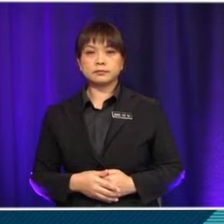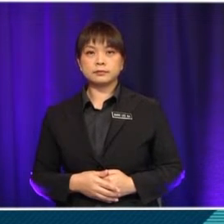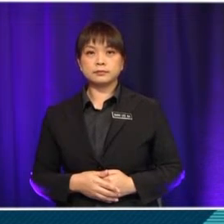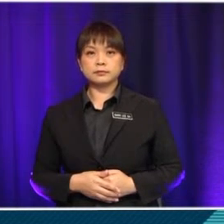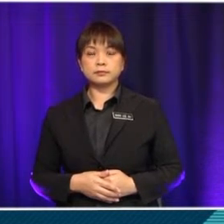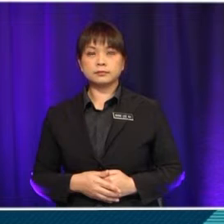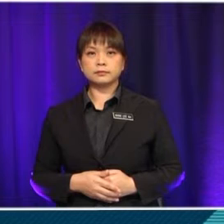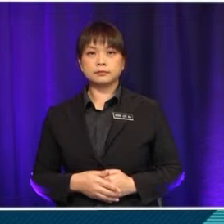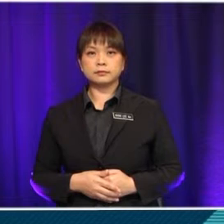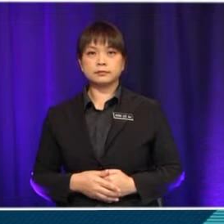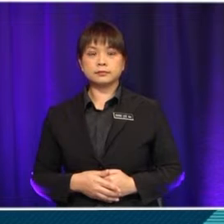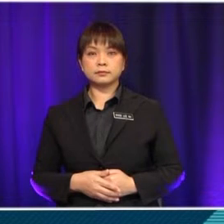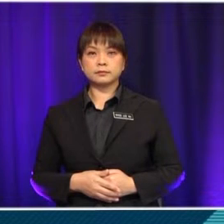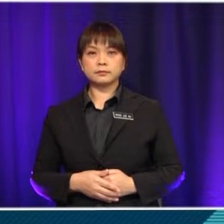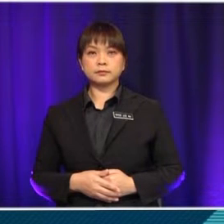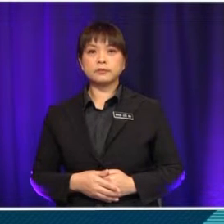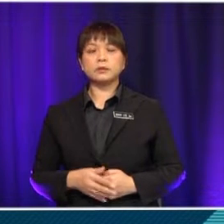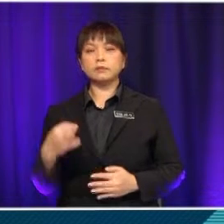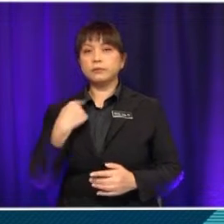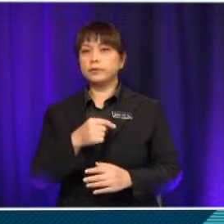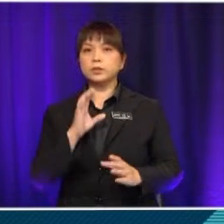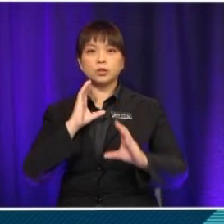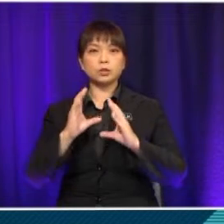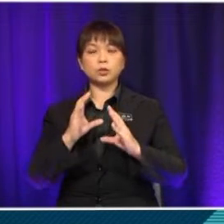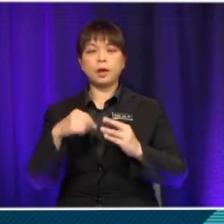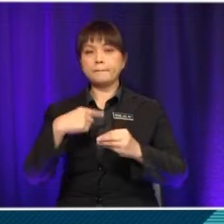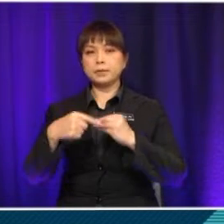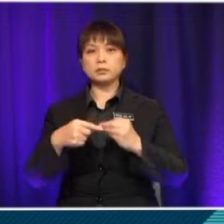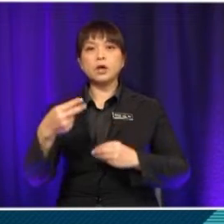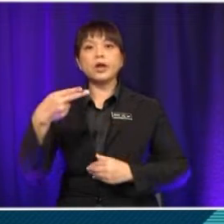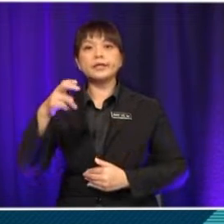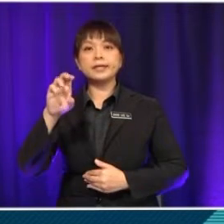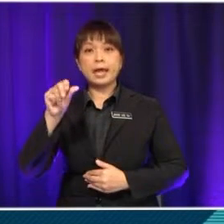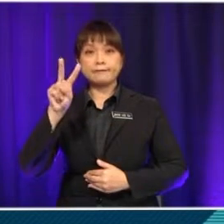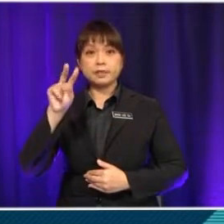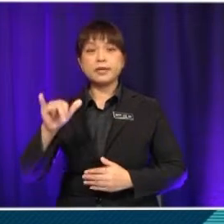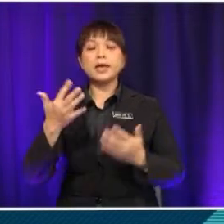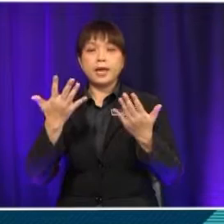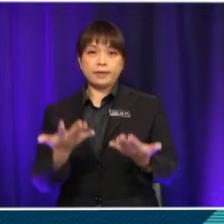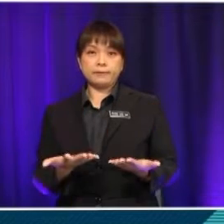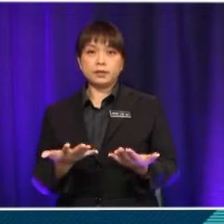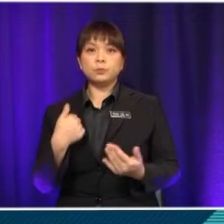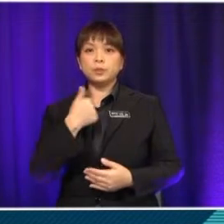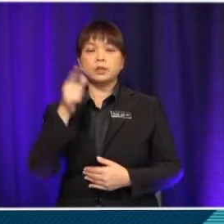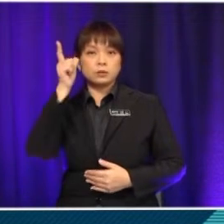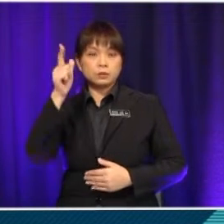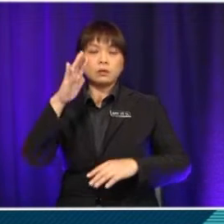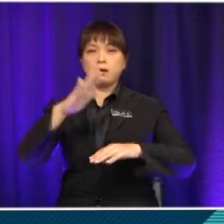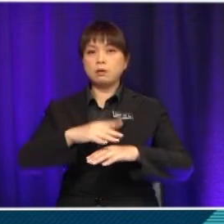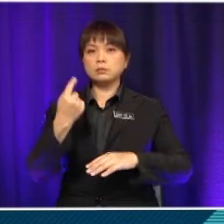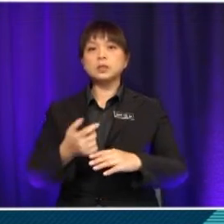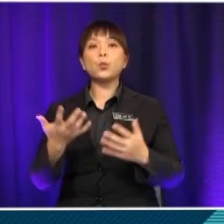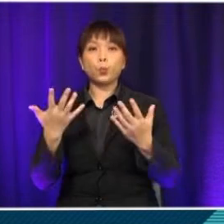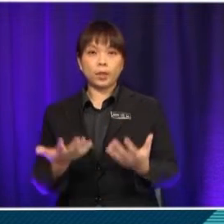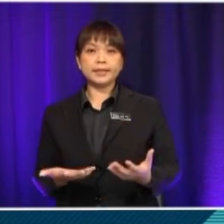So if we talk about heavy or light, normally we refer to the weight of it. So for example, this one is very heavy, that one is very